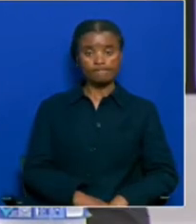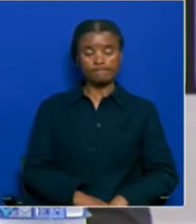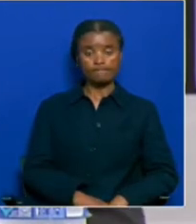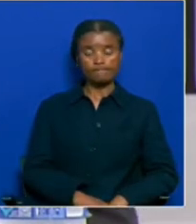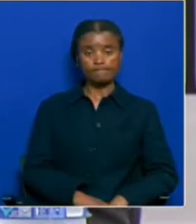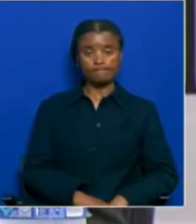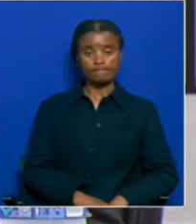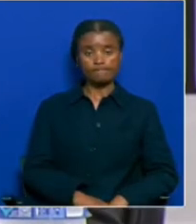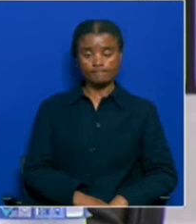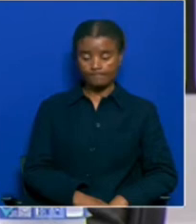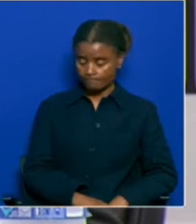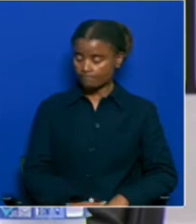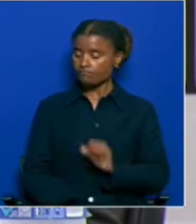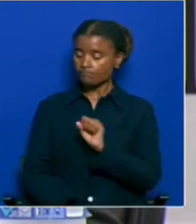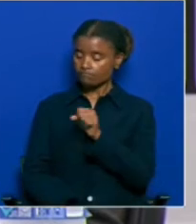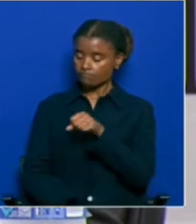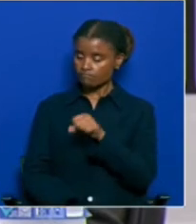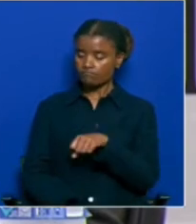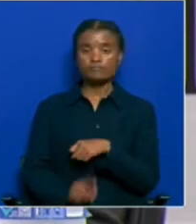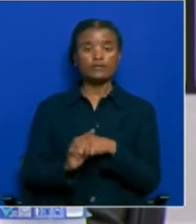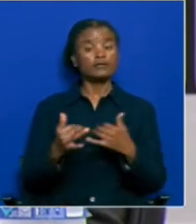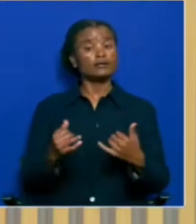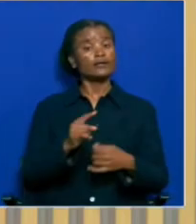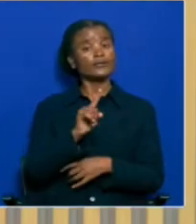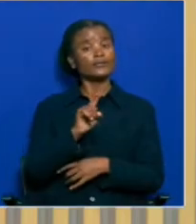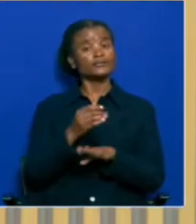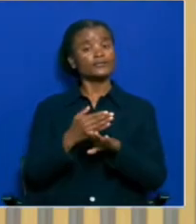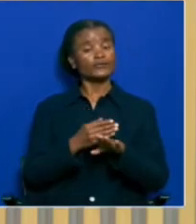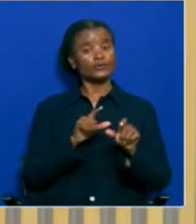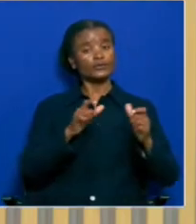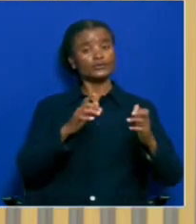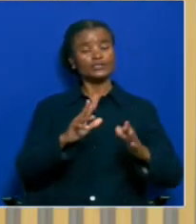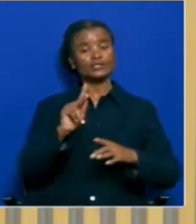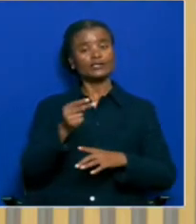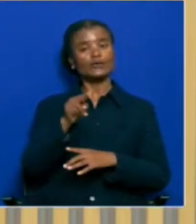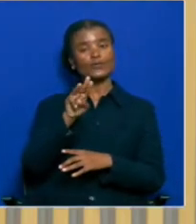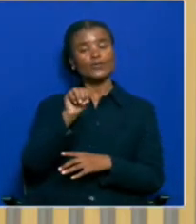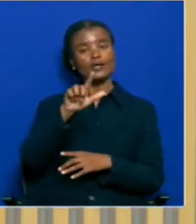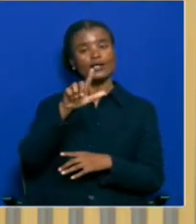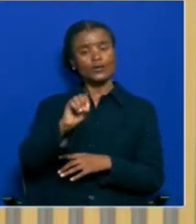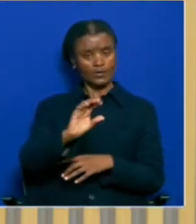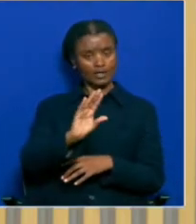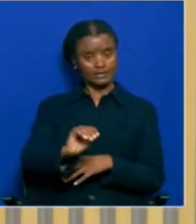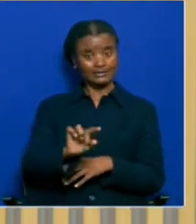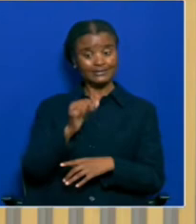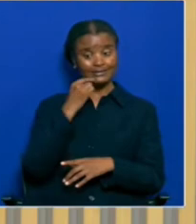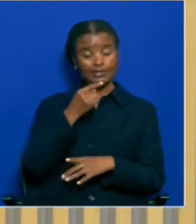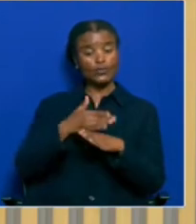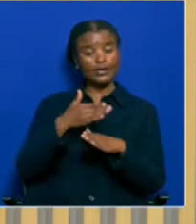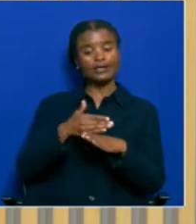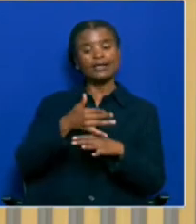Yes. And that goes to the question that Commissioner Khumalo asked you. Yes. Whether operating outside your jurisdiction, is it